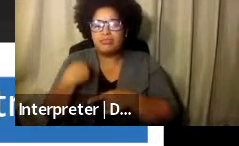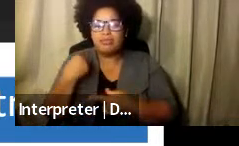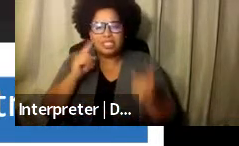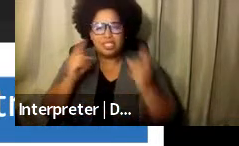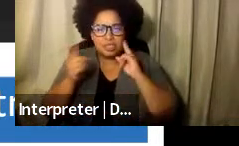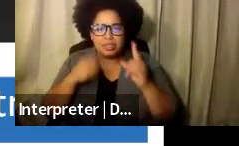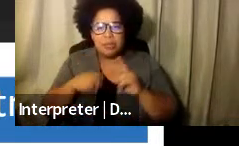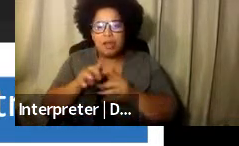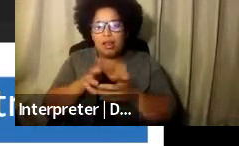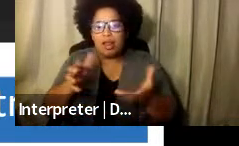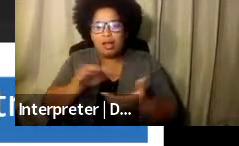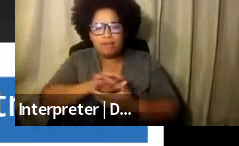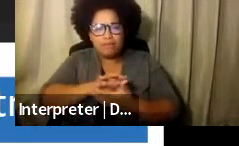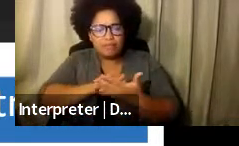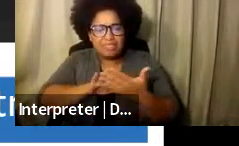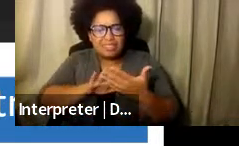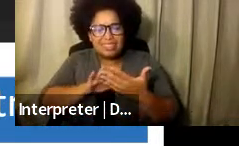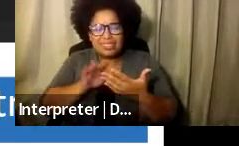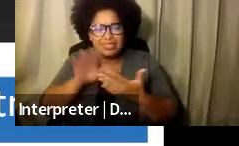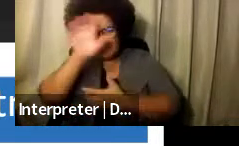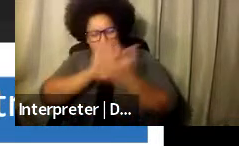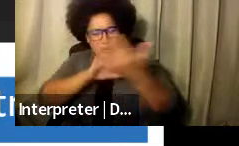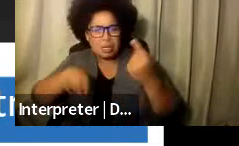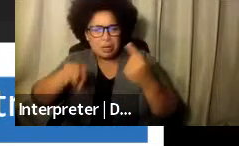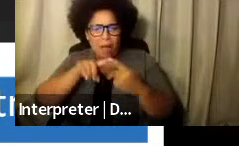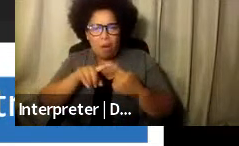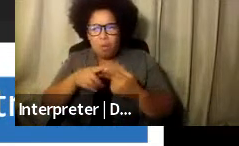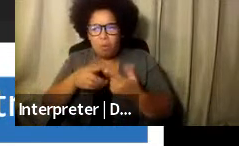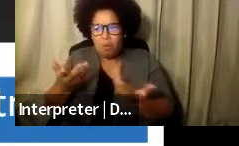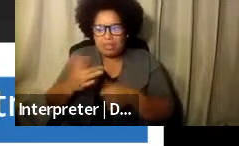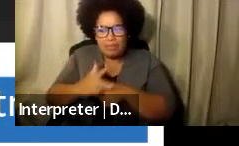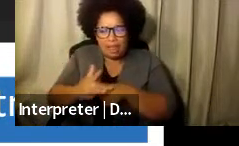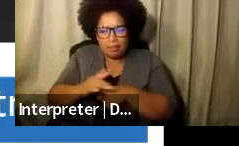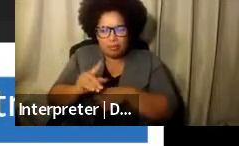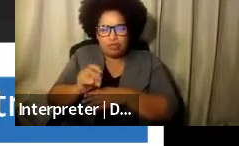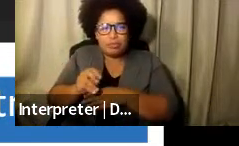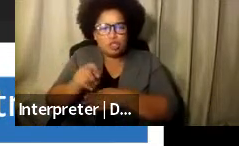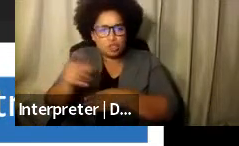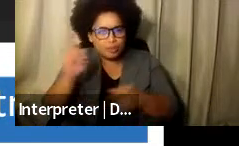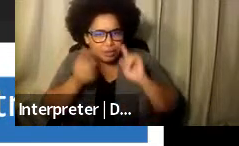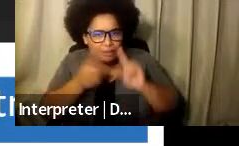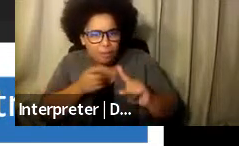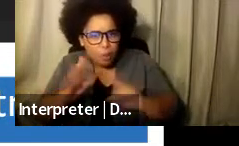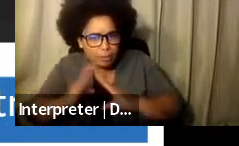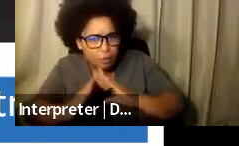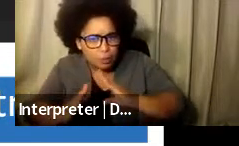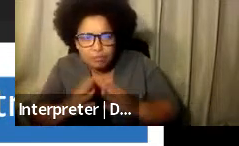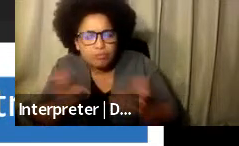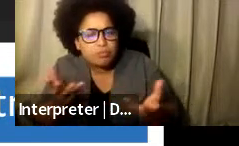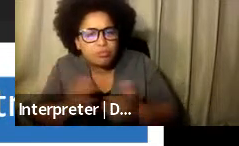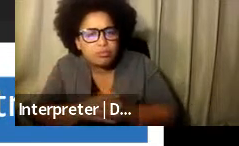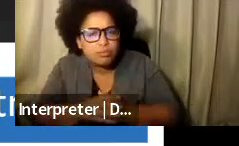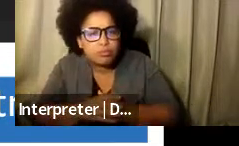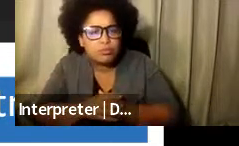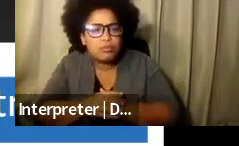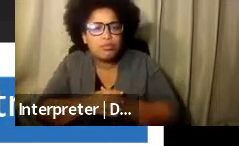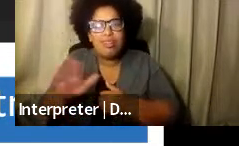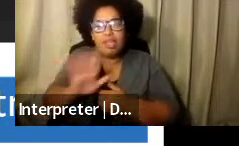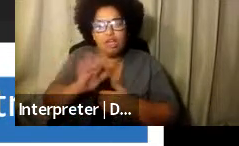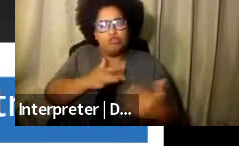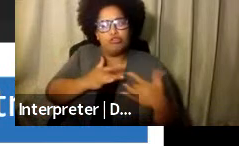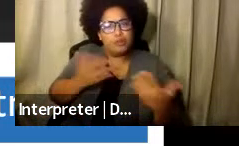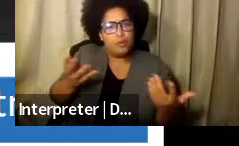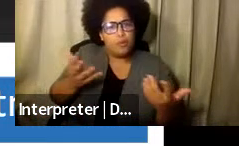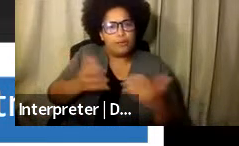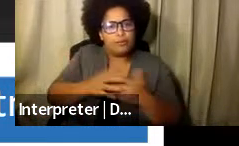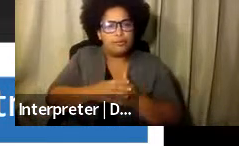lot of confusion around treatments. So when we asked, what are you hearing from your communities, and what are their